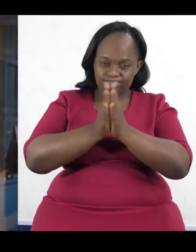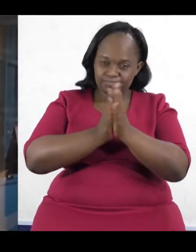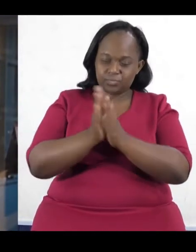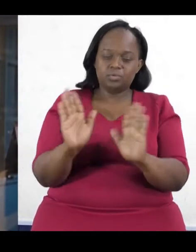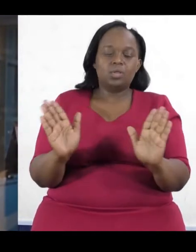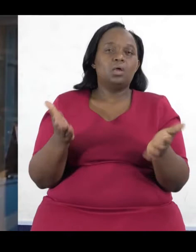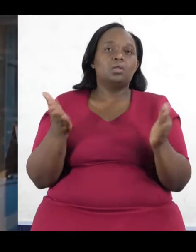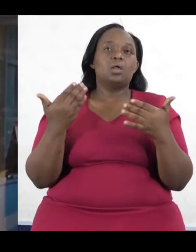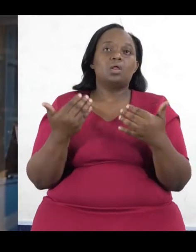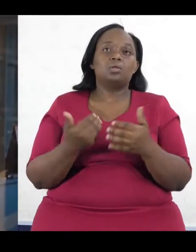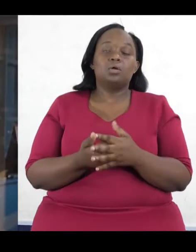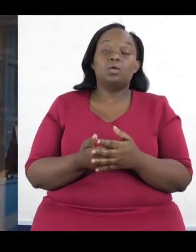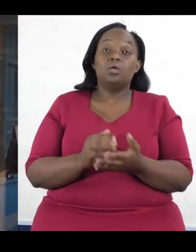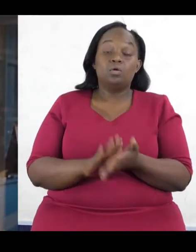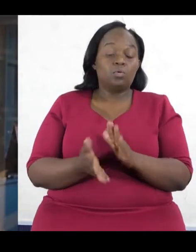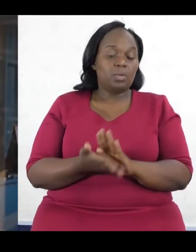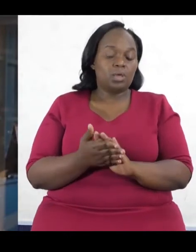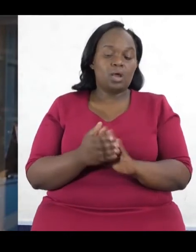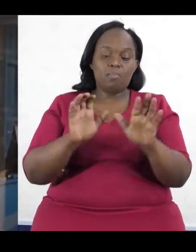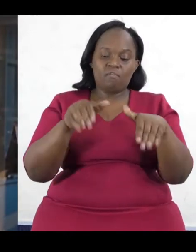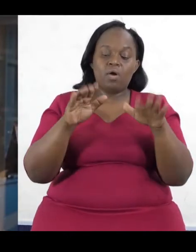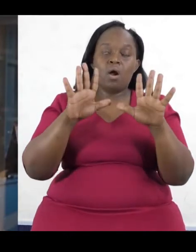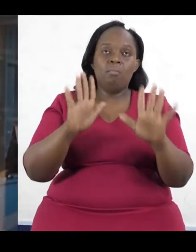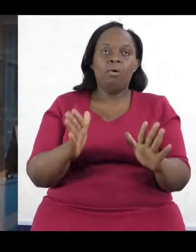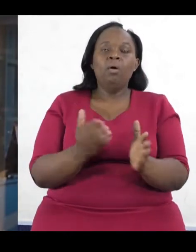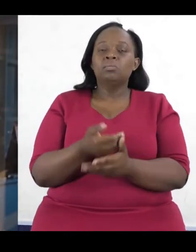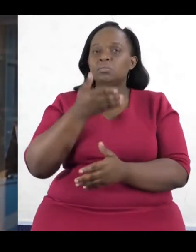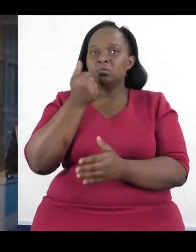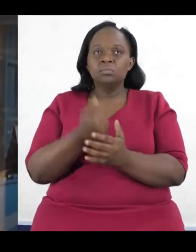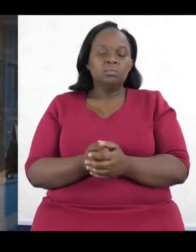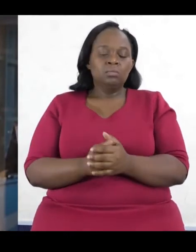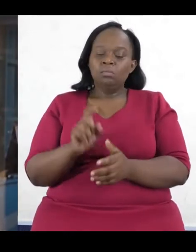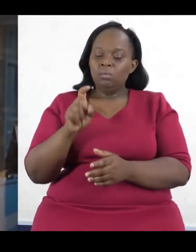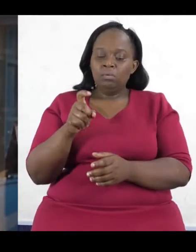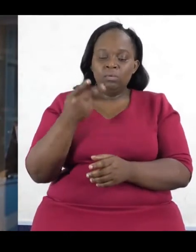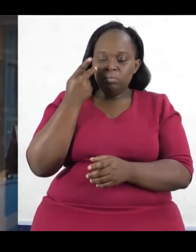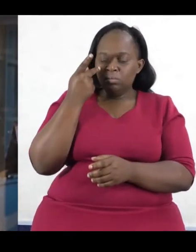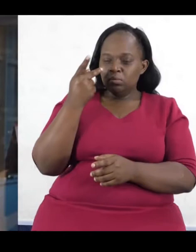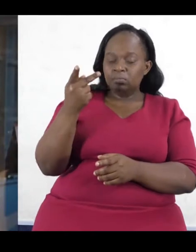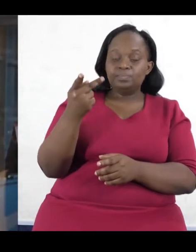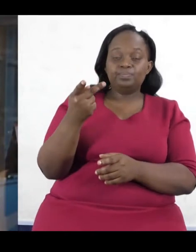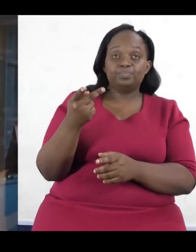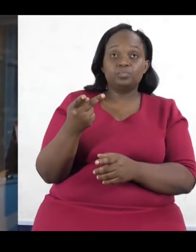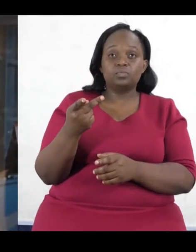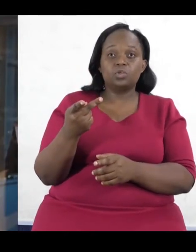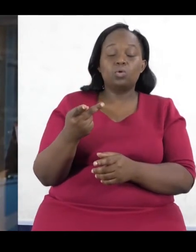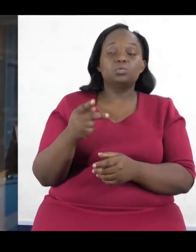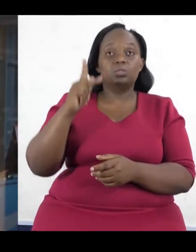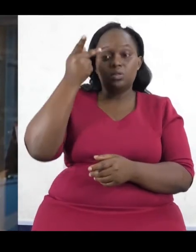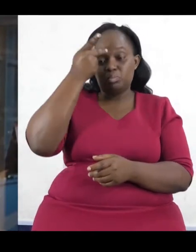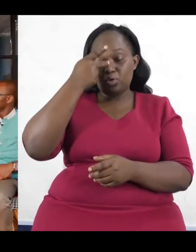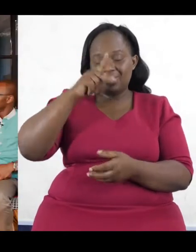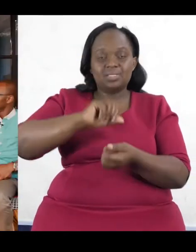be encouraged to be more productive. Correct. So we need to look at that land policies. Correct.